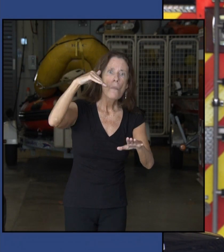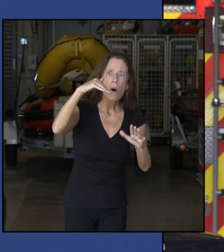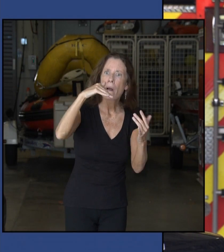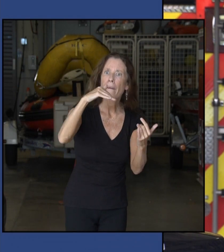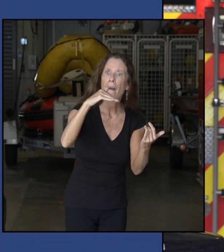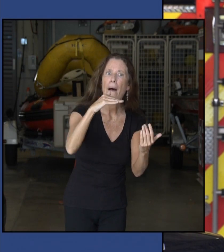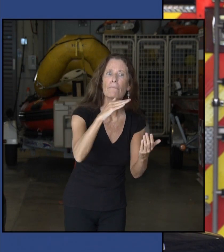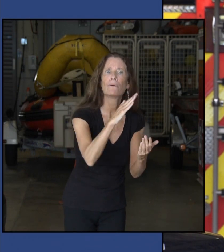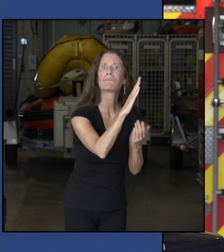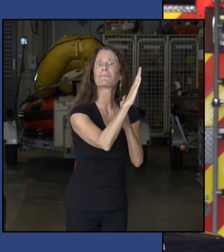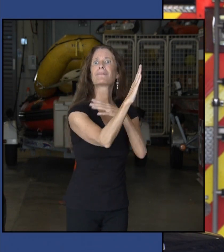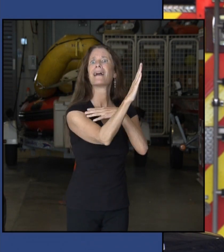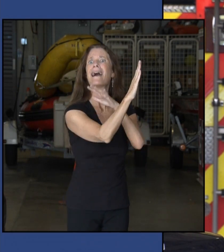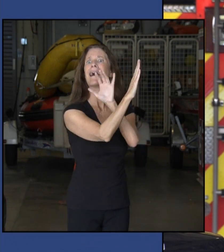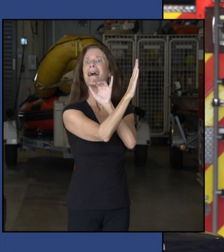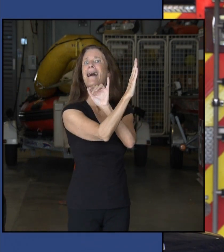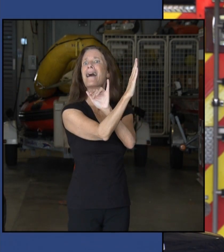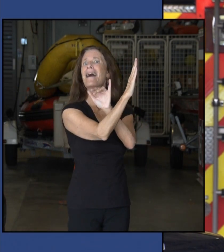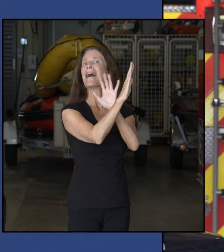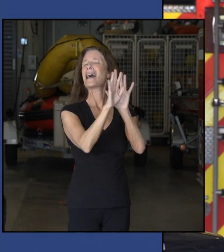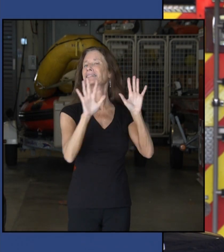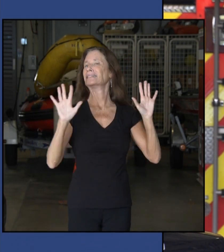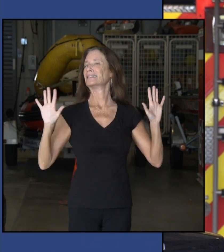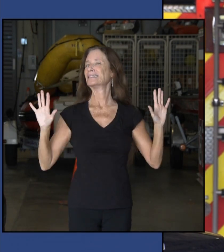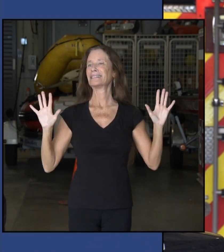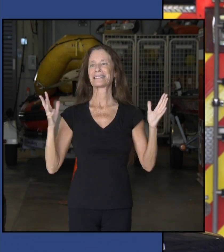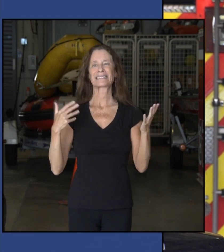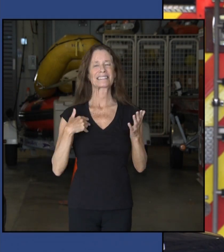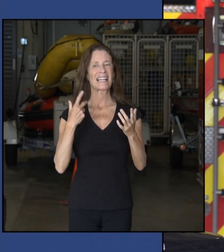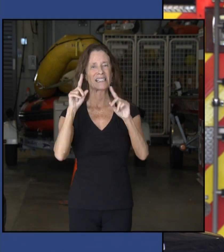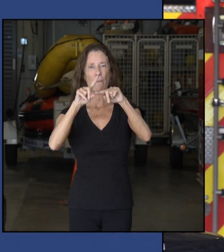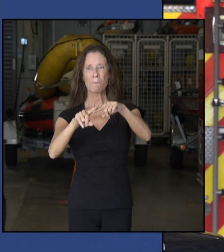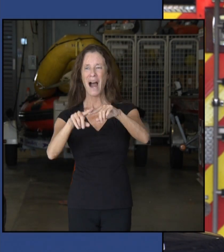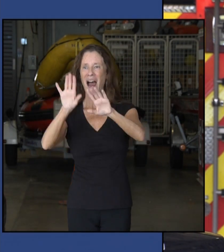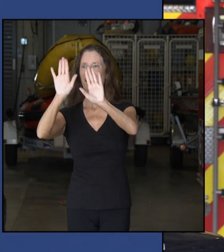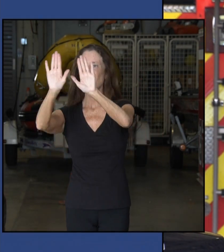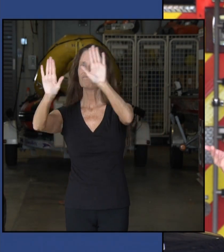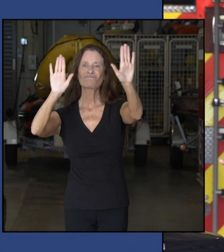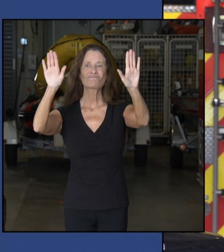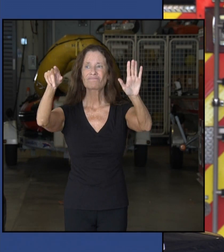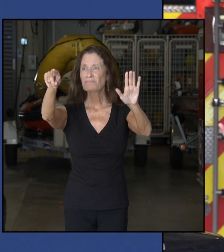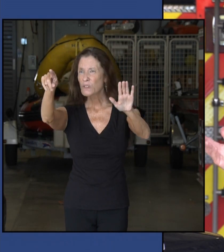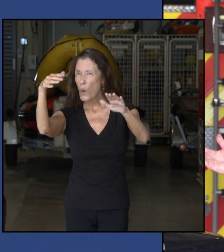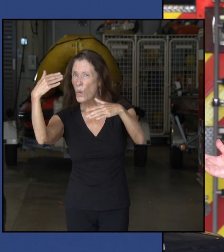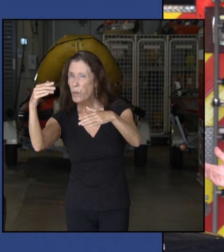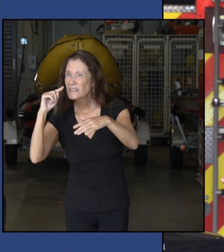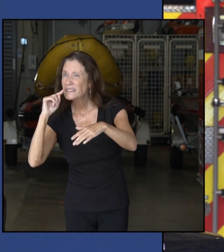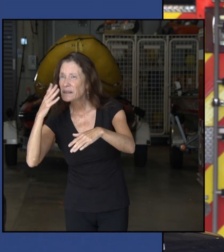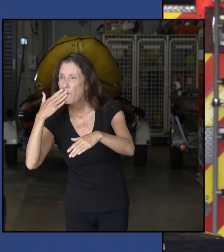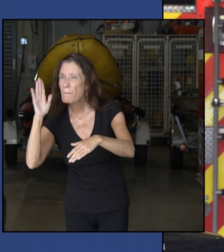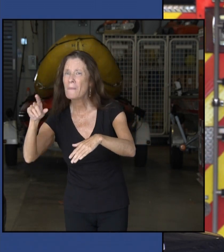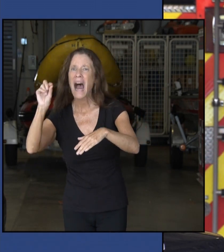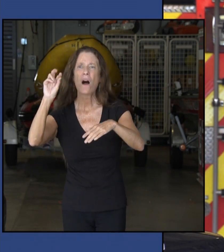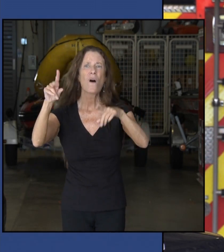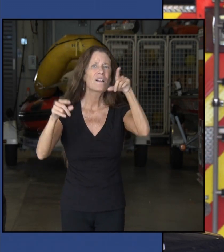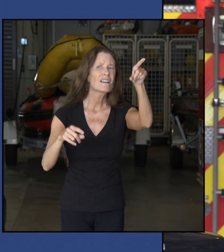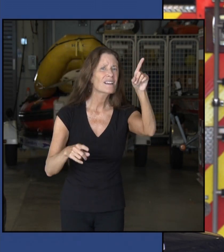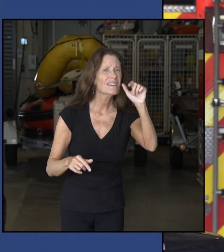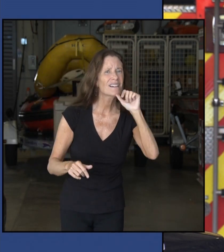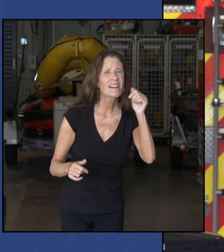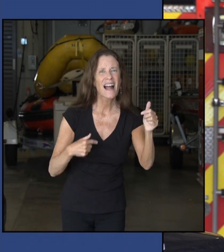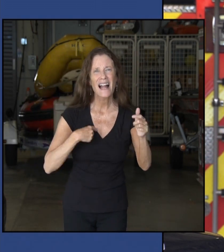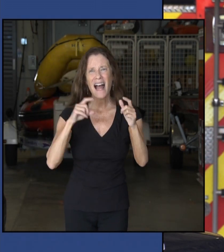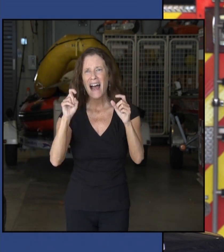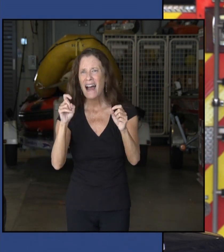their each of their situations differently. And what I've said is and I'm not sure we figured out exactly how we can do this,